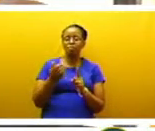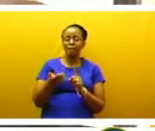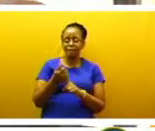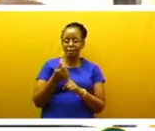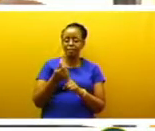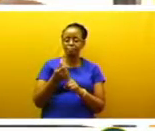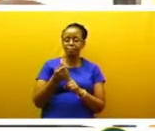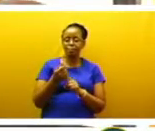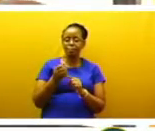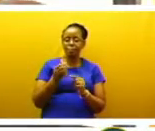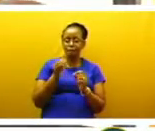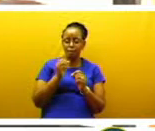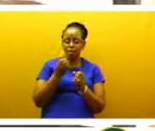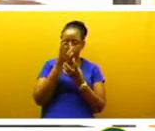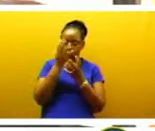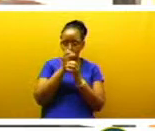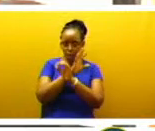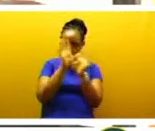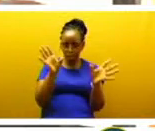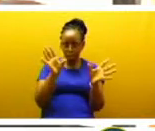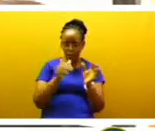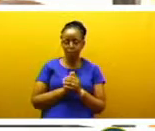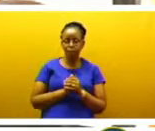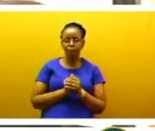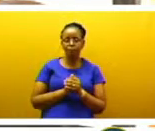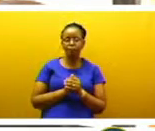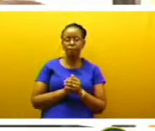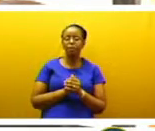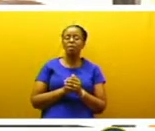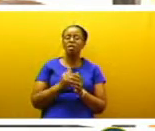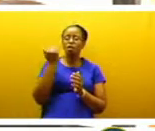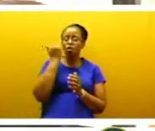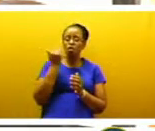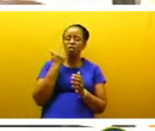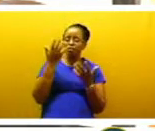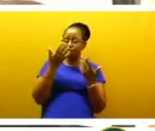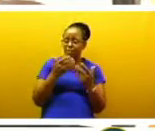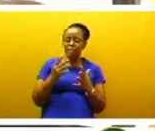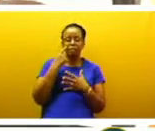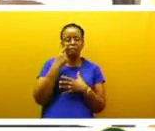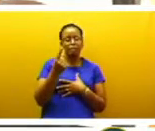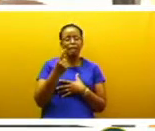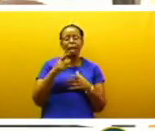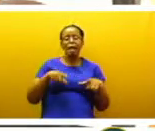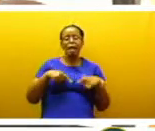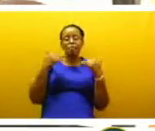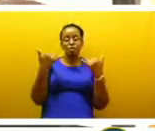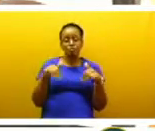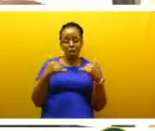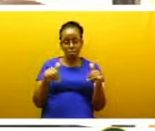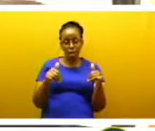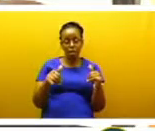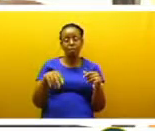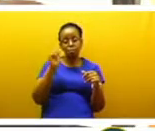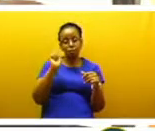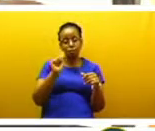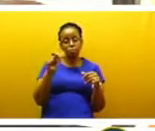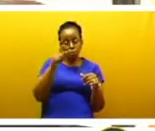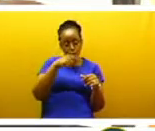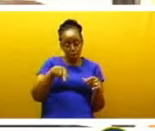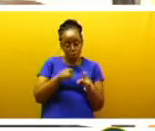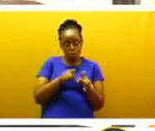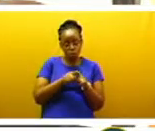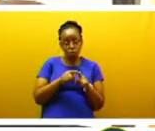treated to a so-called live demonstration. Shall we be given an opportunity, we